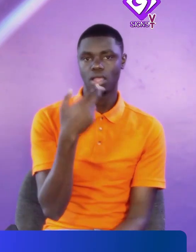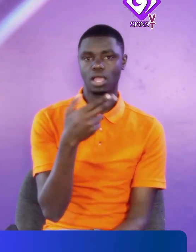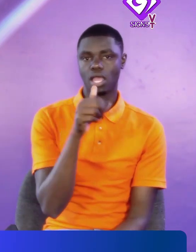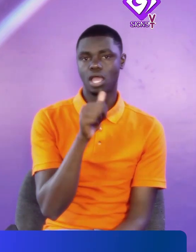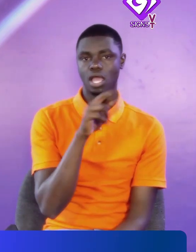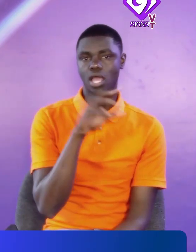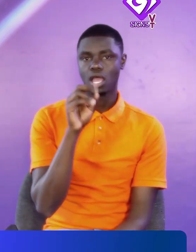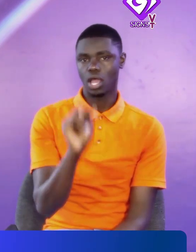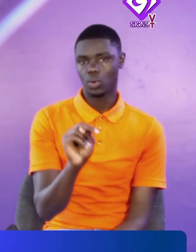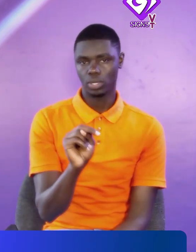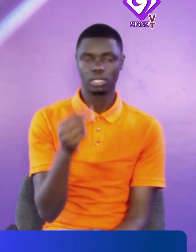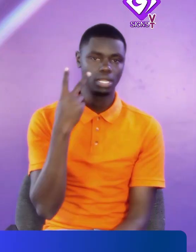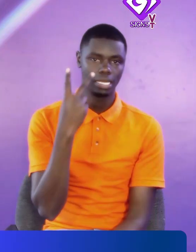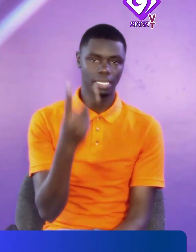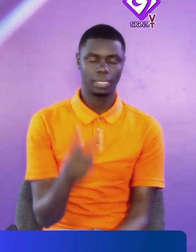look.